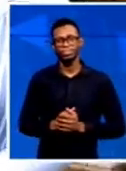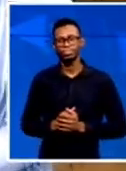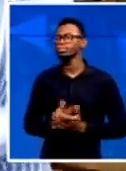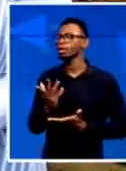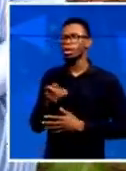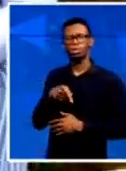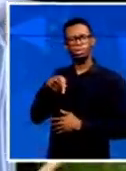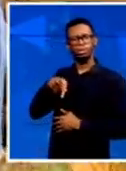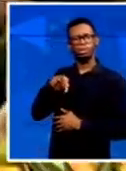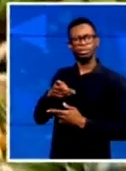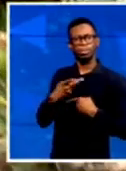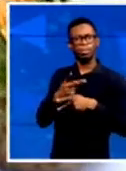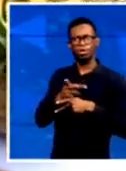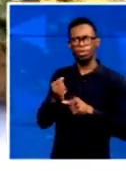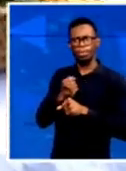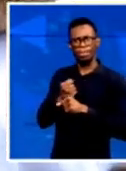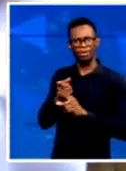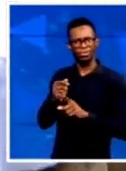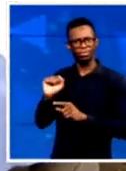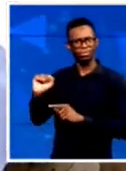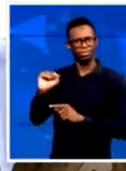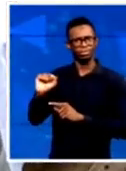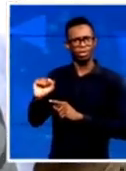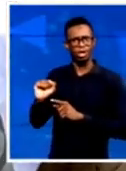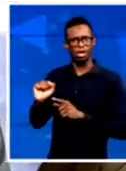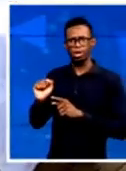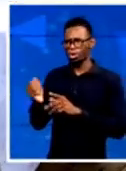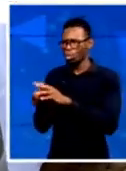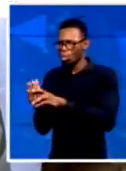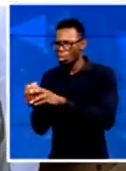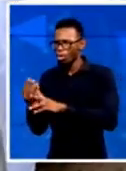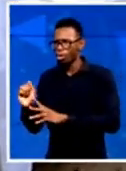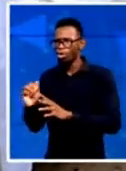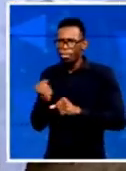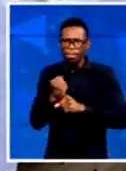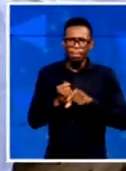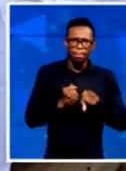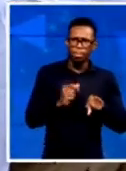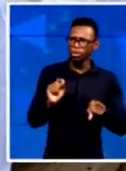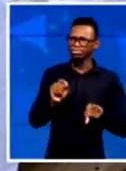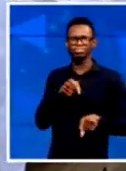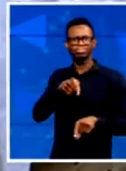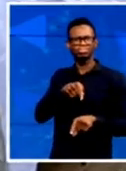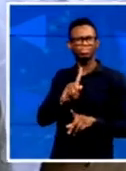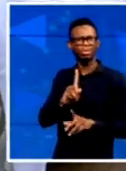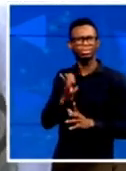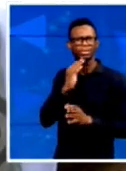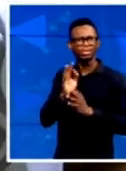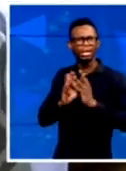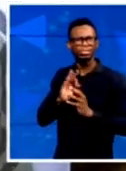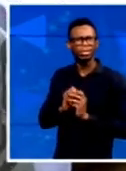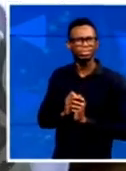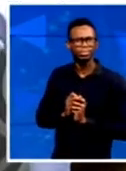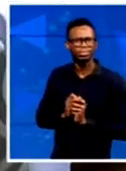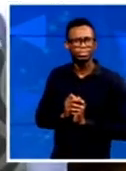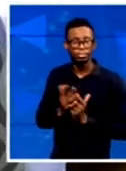the produce that you grow here in your farm. Just tell us more. What do we have in front of us here? So we actually have got,